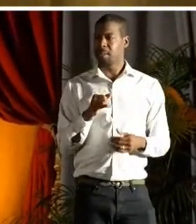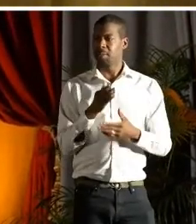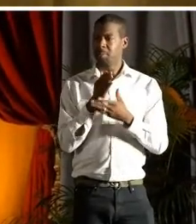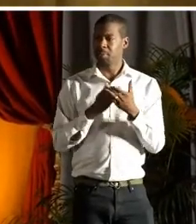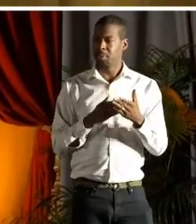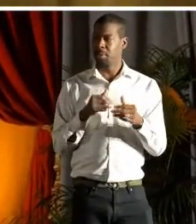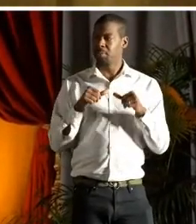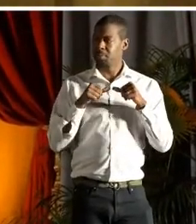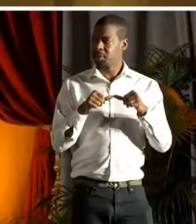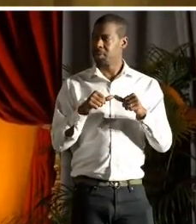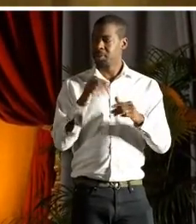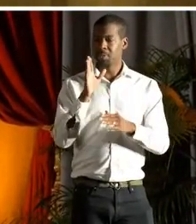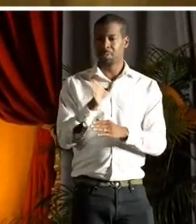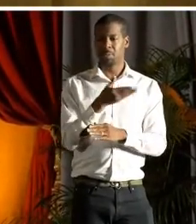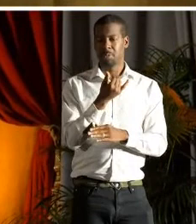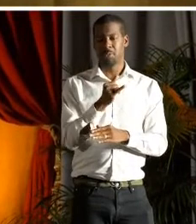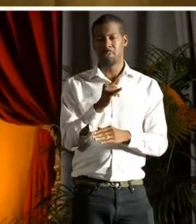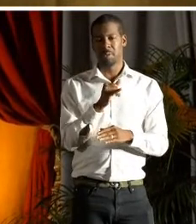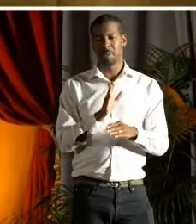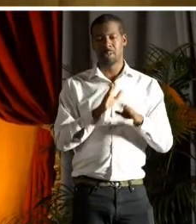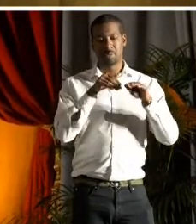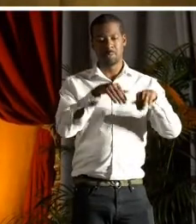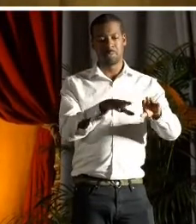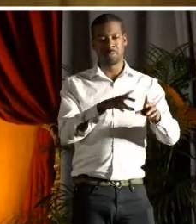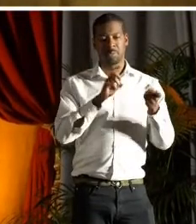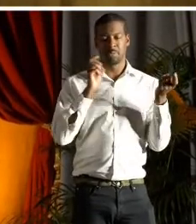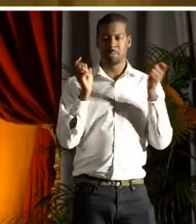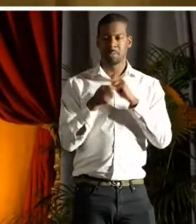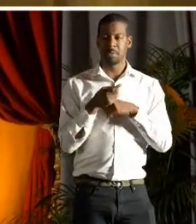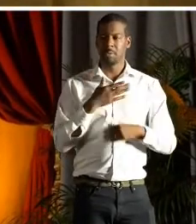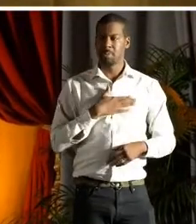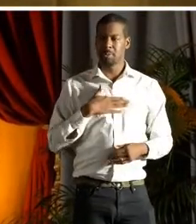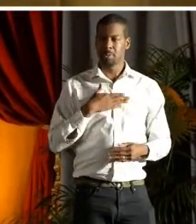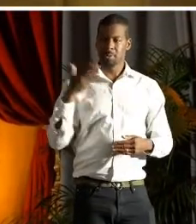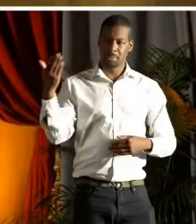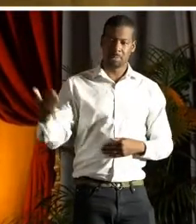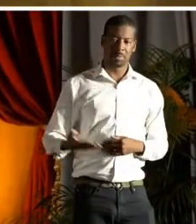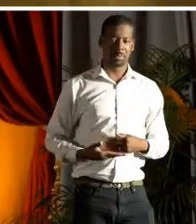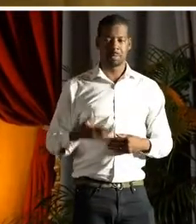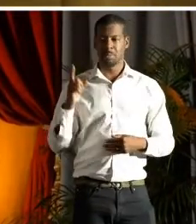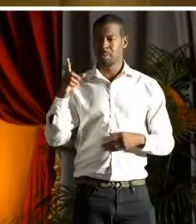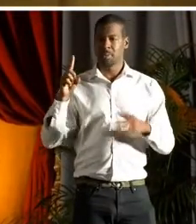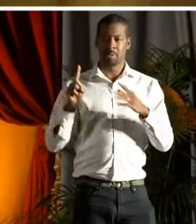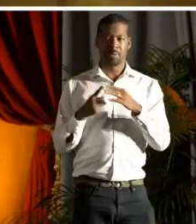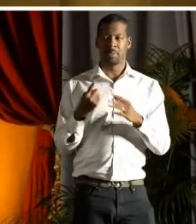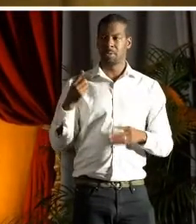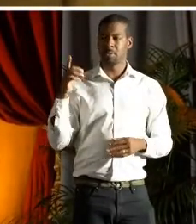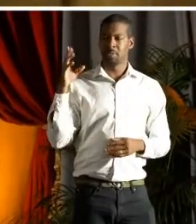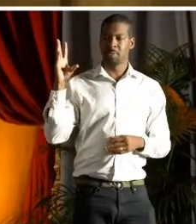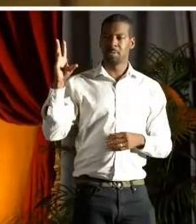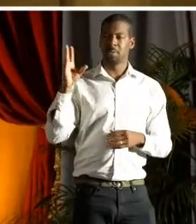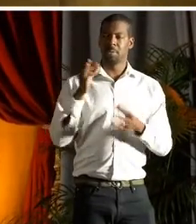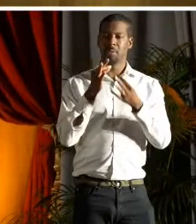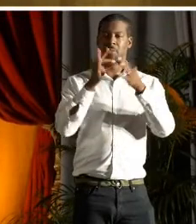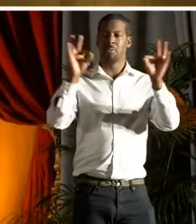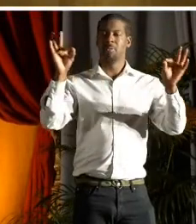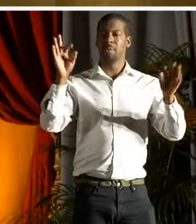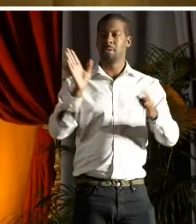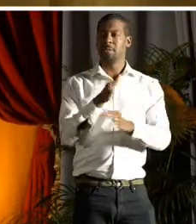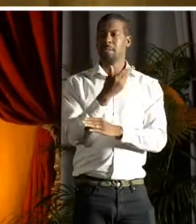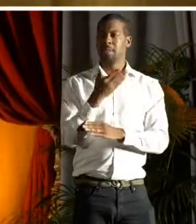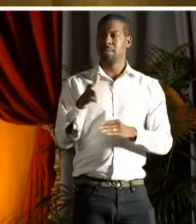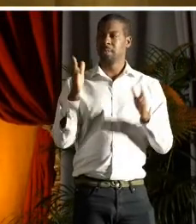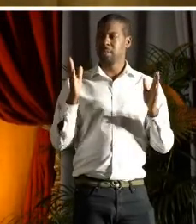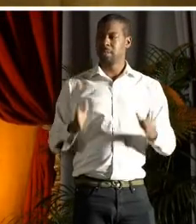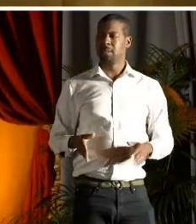us moving like the river of change. Please welcome one of the original SNCC Freedom Singers, Ms.